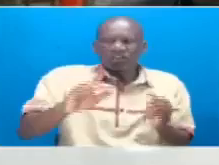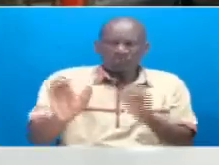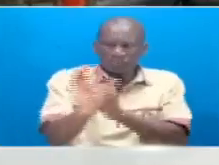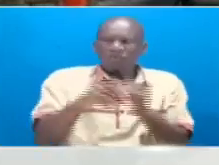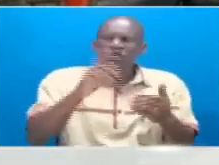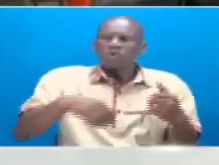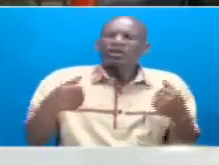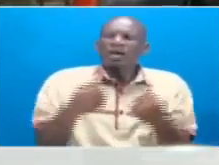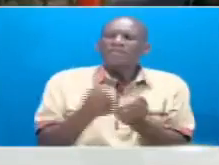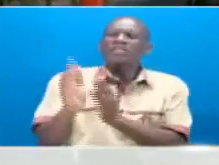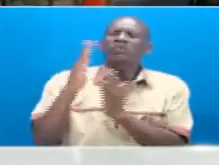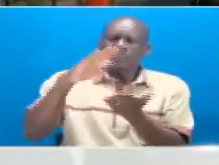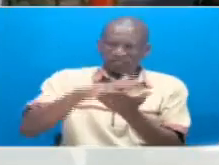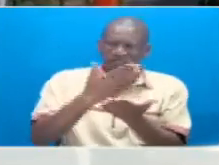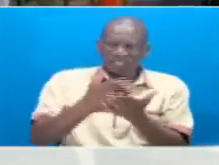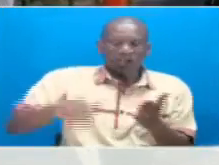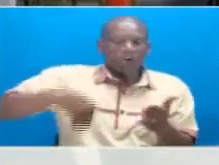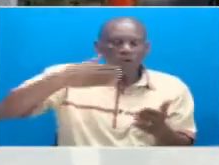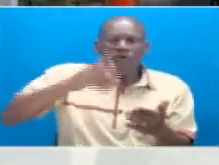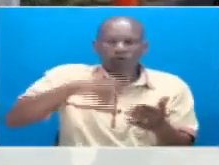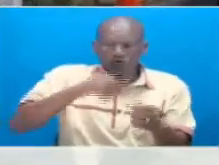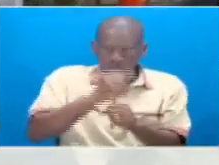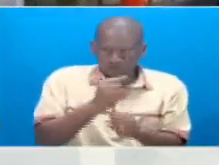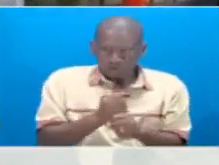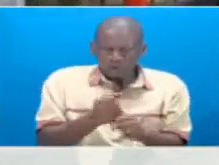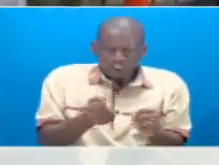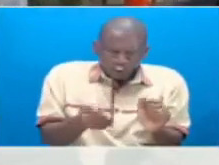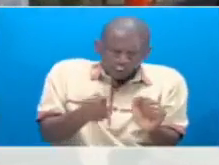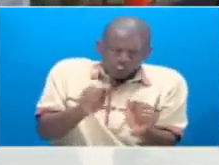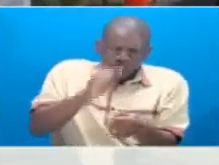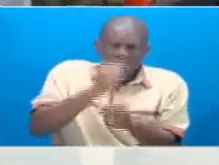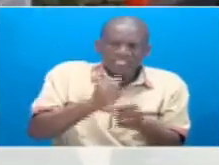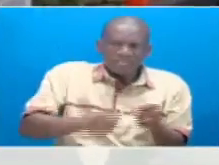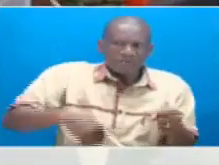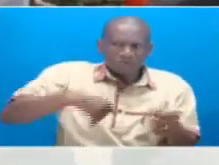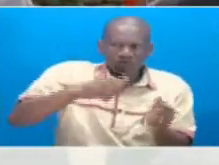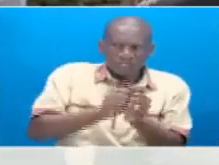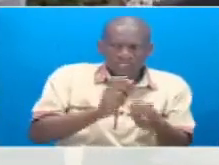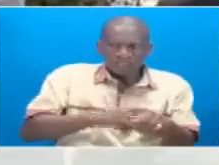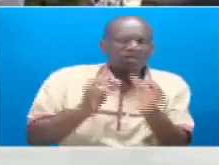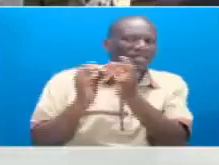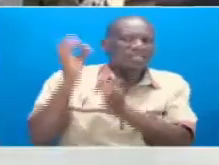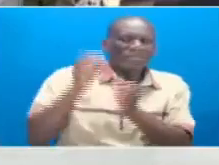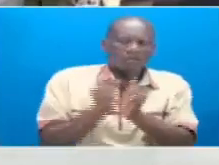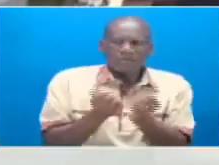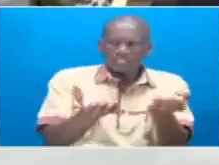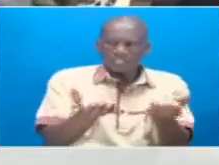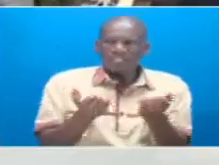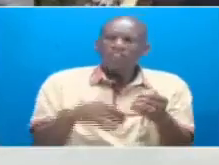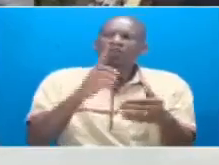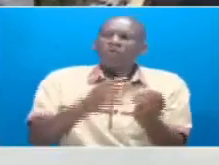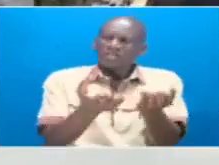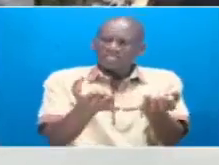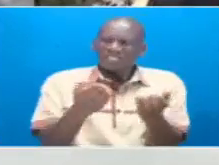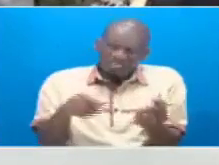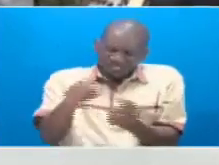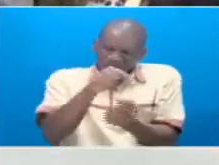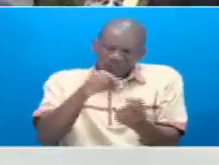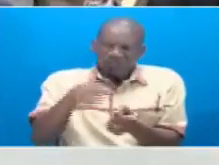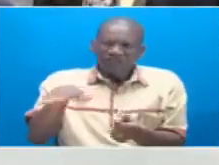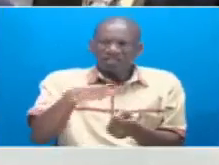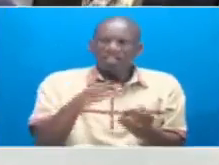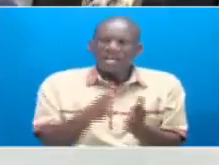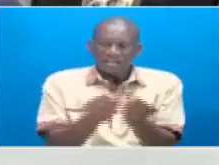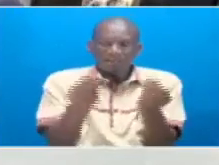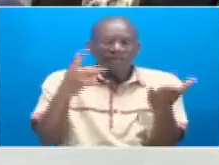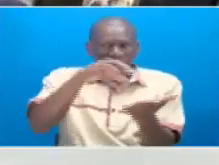happens in the security sector all the time is reviews are done from time to time, depending on the needs, what is needed in a particular area. And in